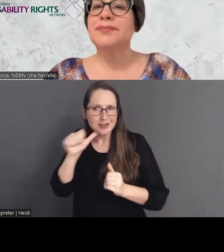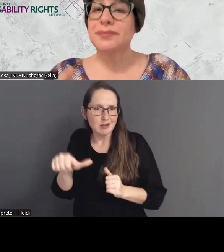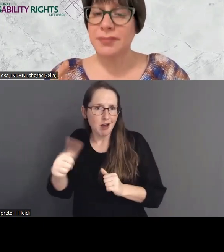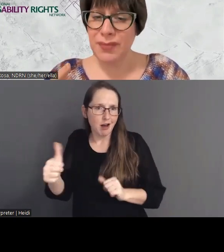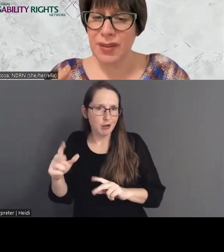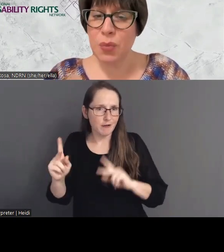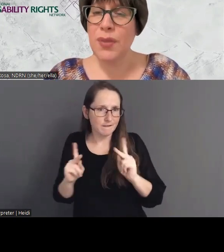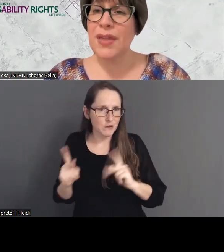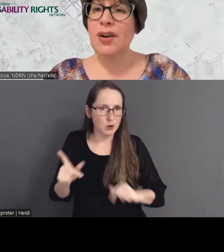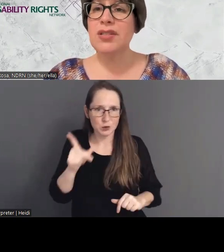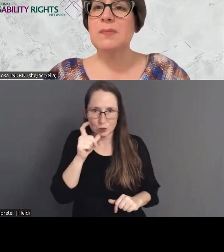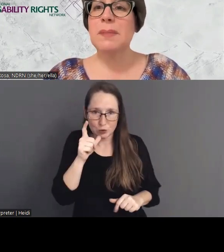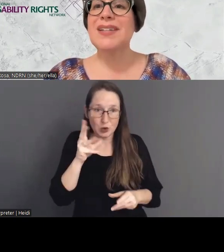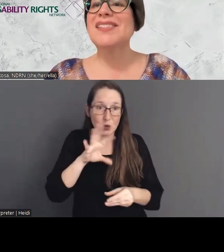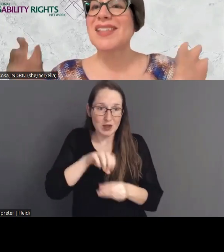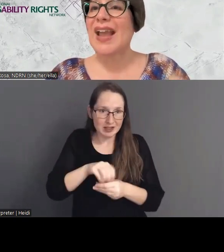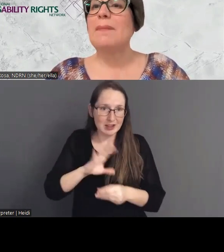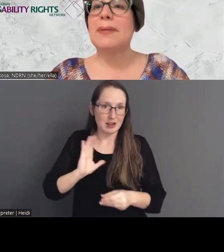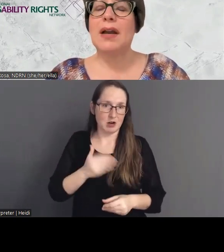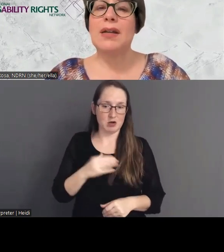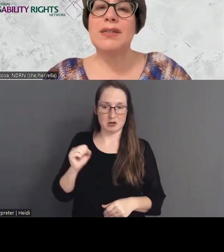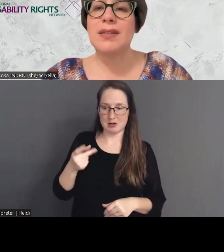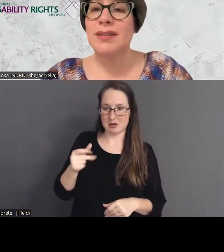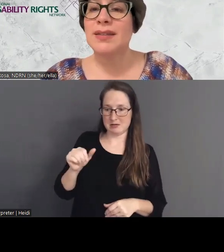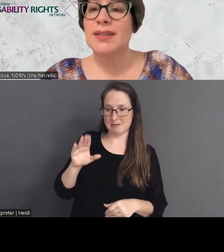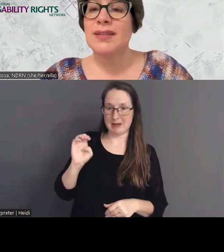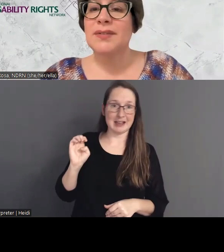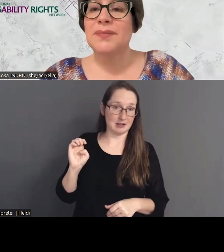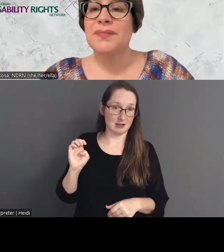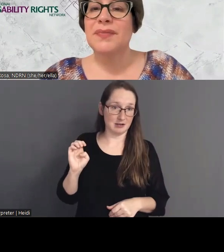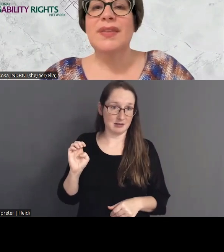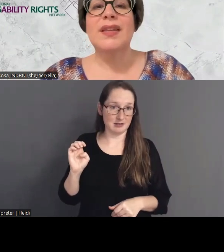folks within our space and beyond.